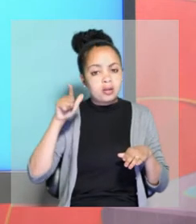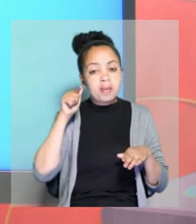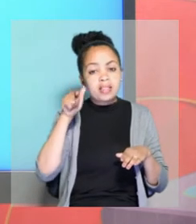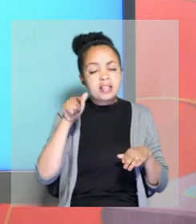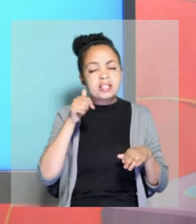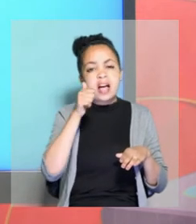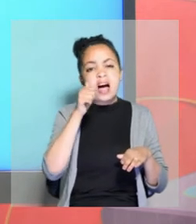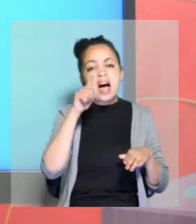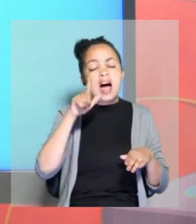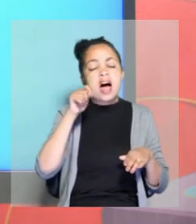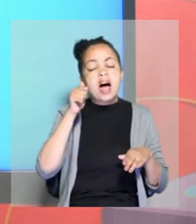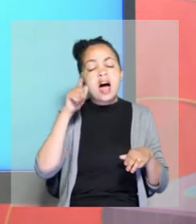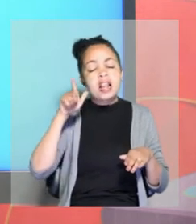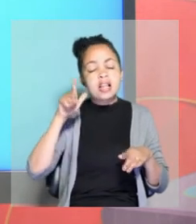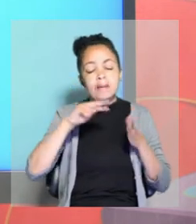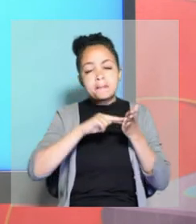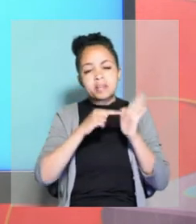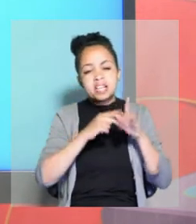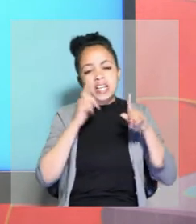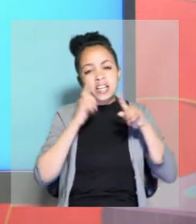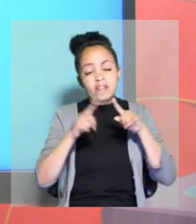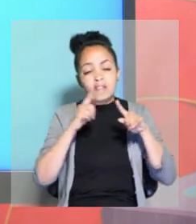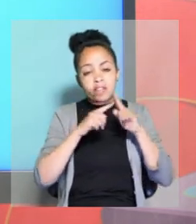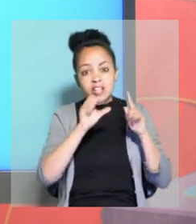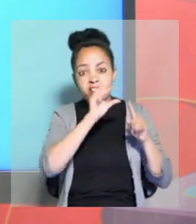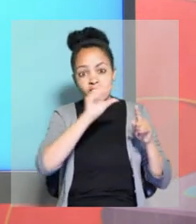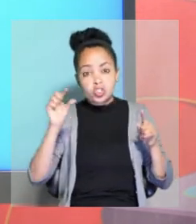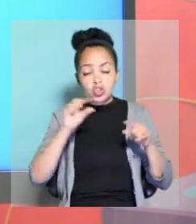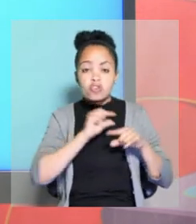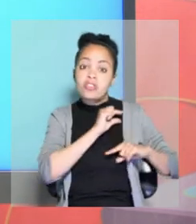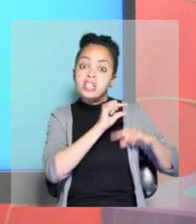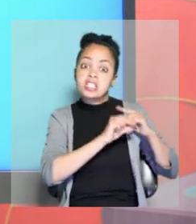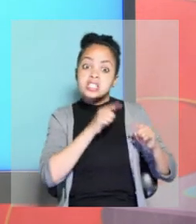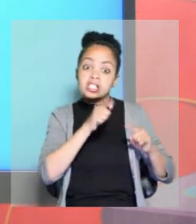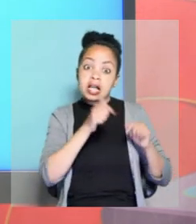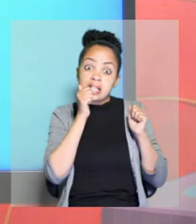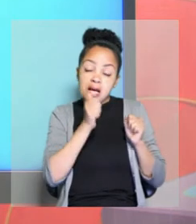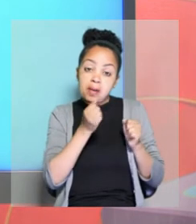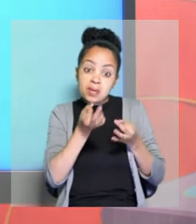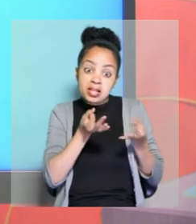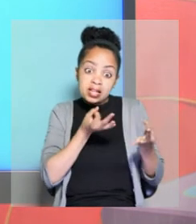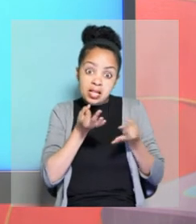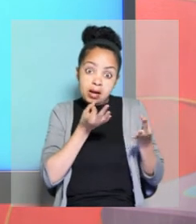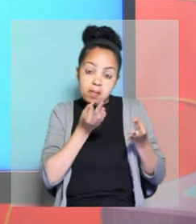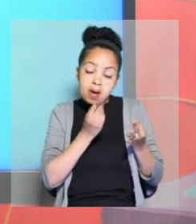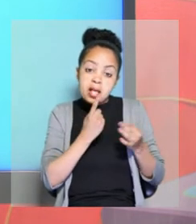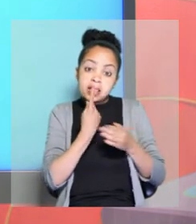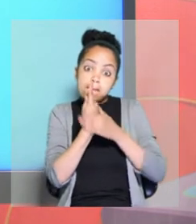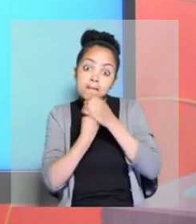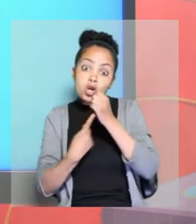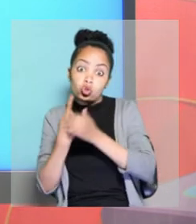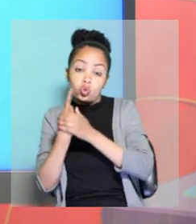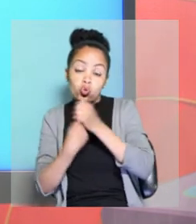By that, allele is said to be a different version of gene, the one that can determine particular traits.